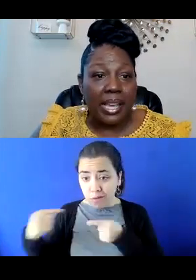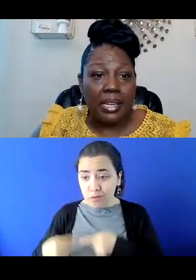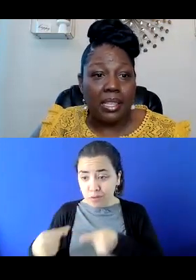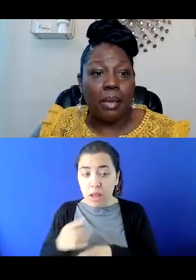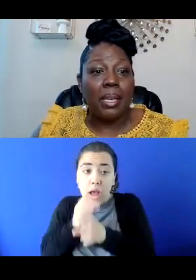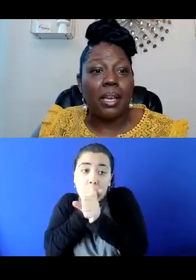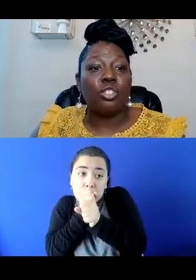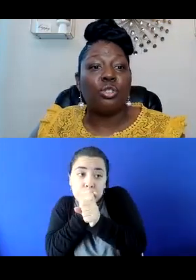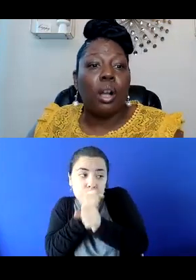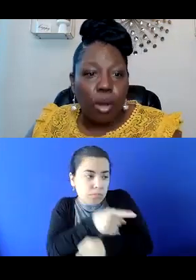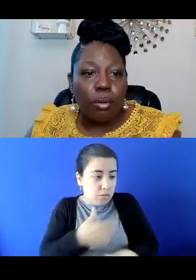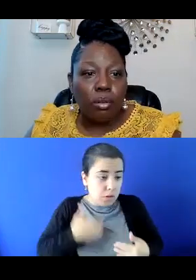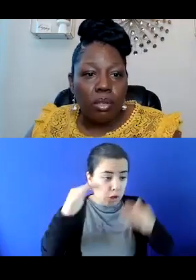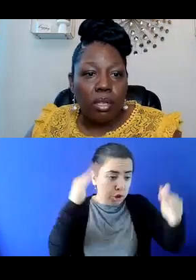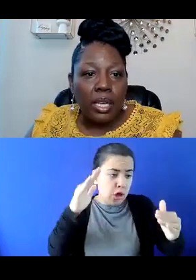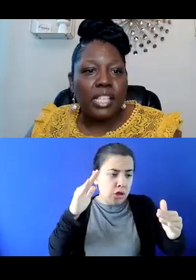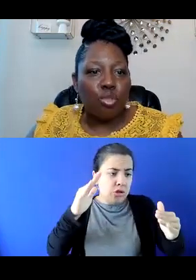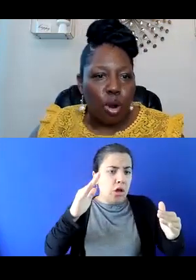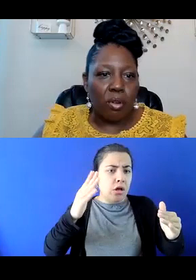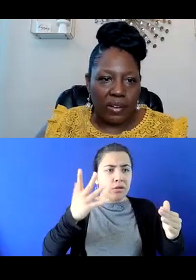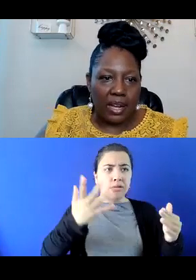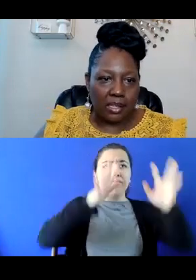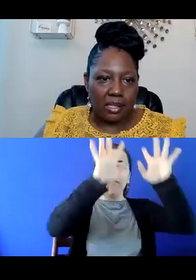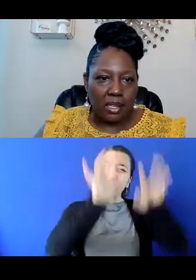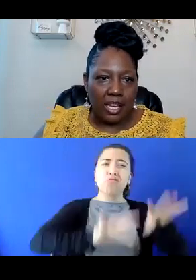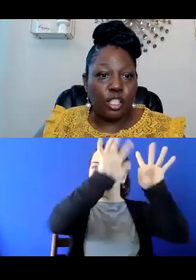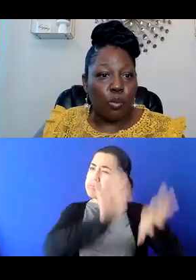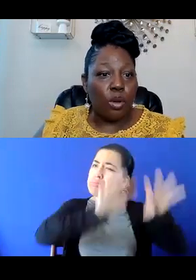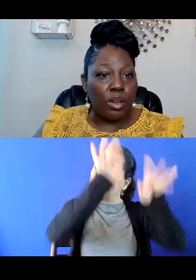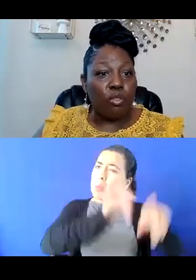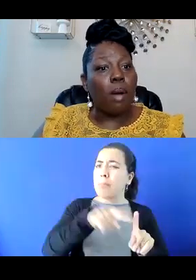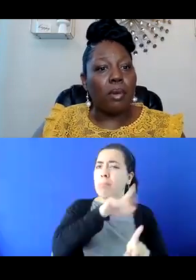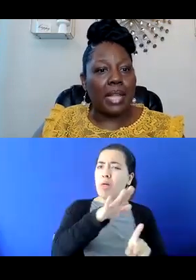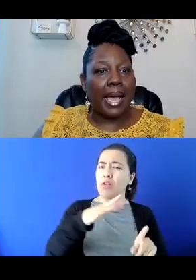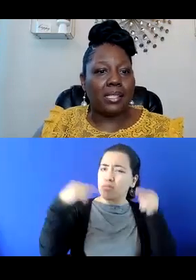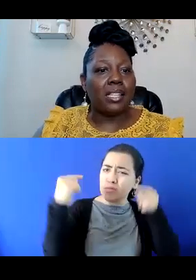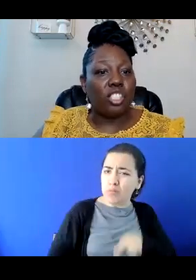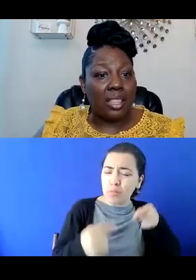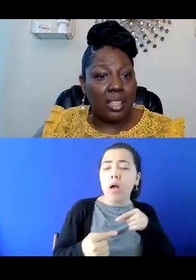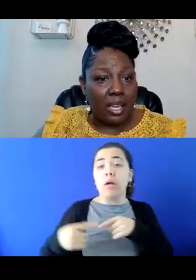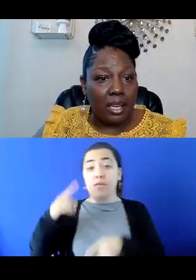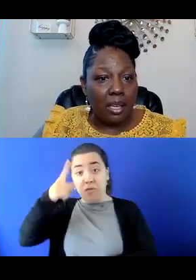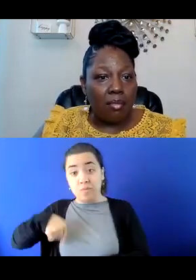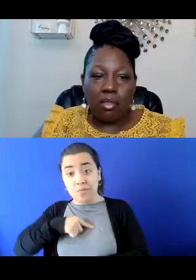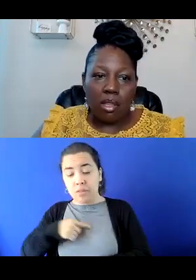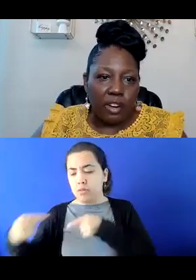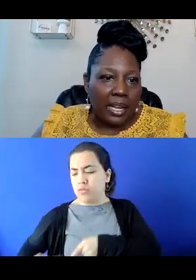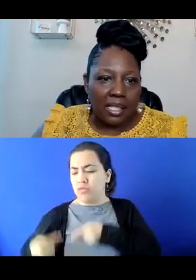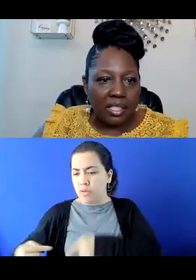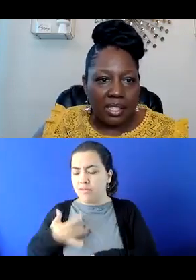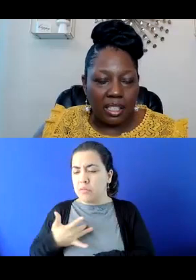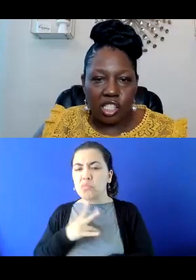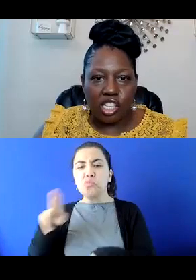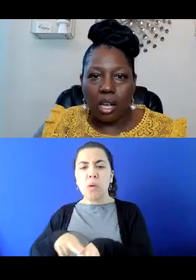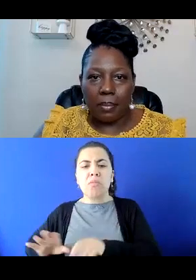don't say anything because struggle is normal for us. And so when we've normalized such a thing, for us,